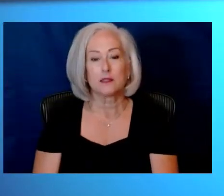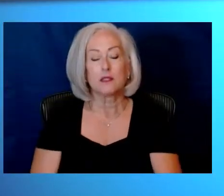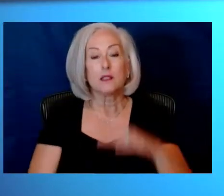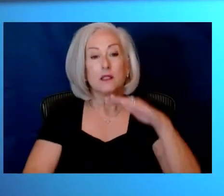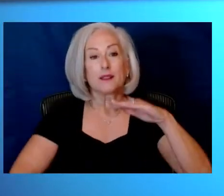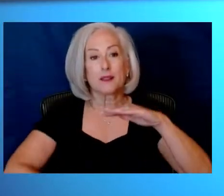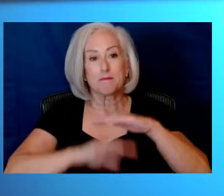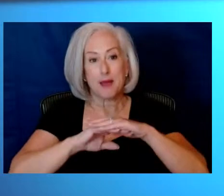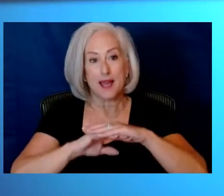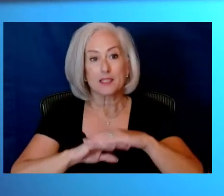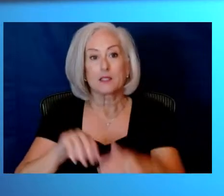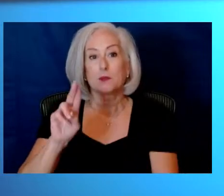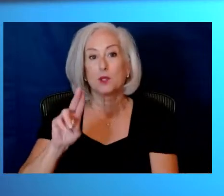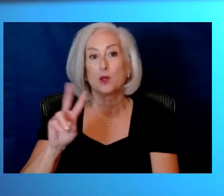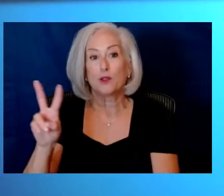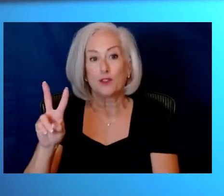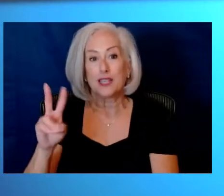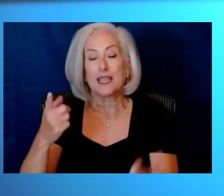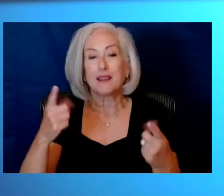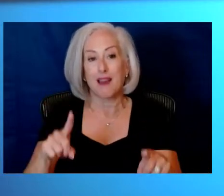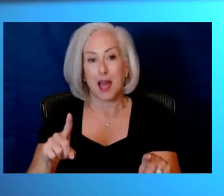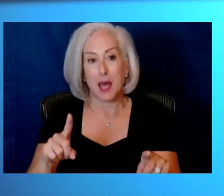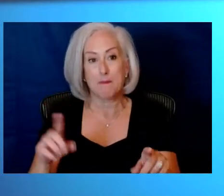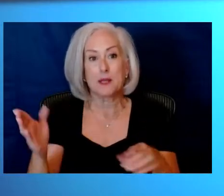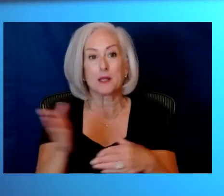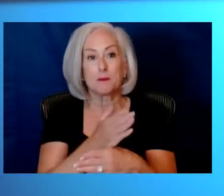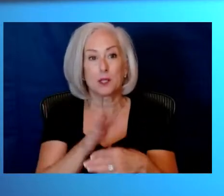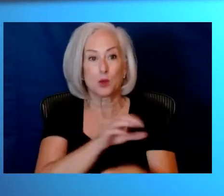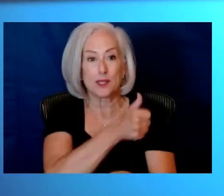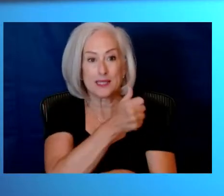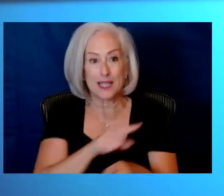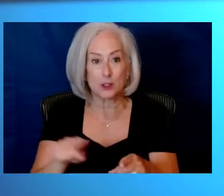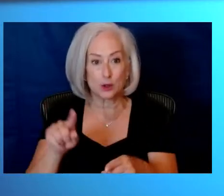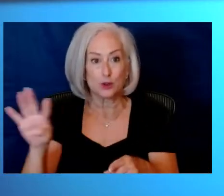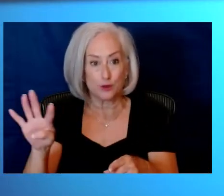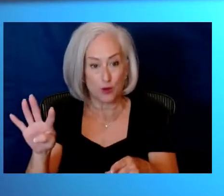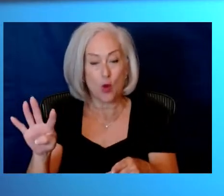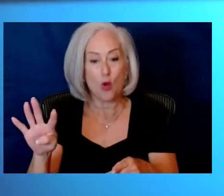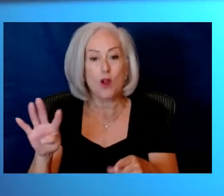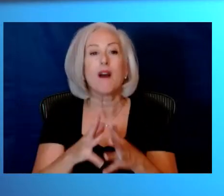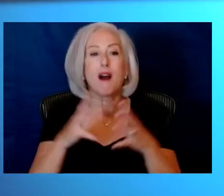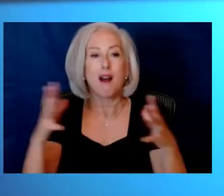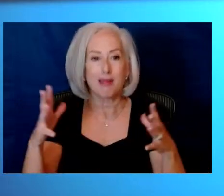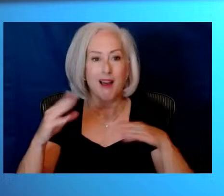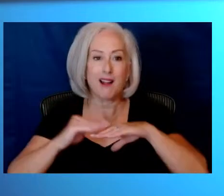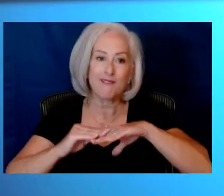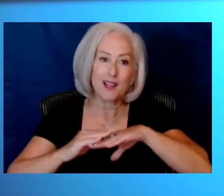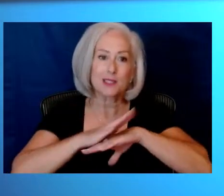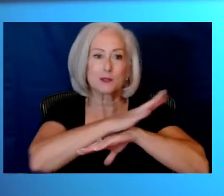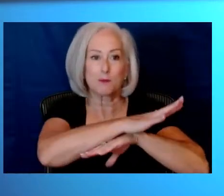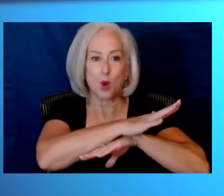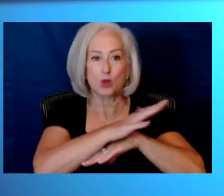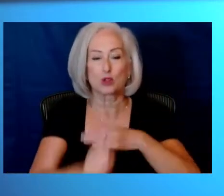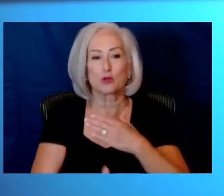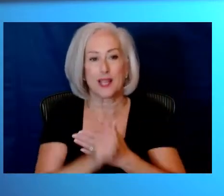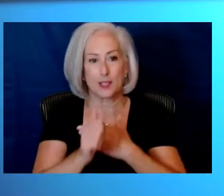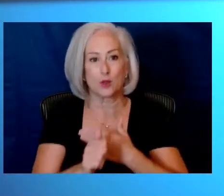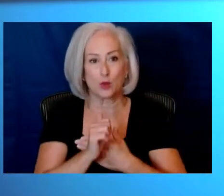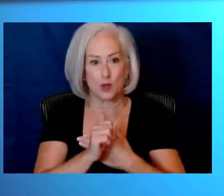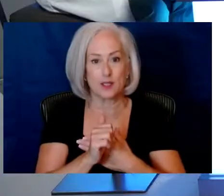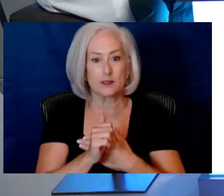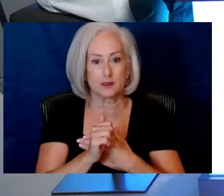UV rays would be between those times, you will still have a significant exposure and significant risk from sunburn during other times.